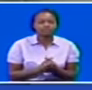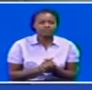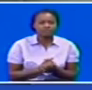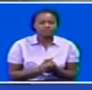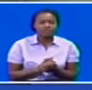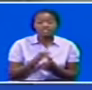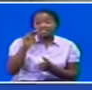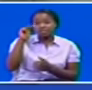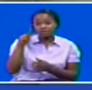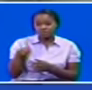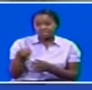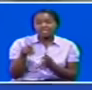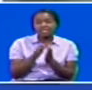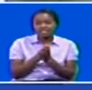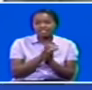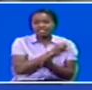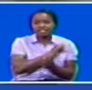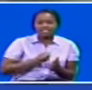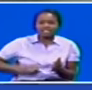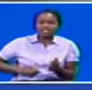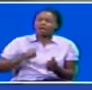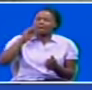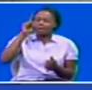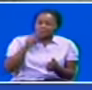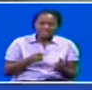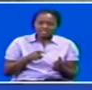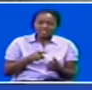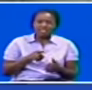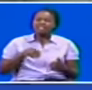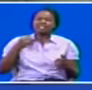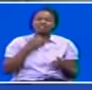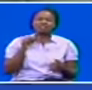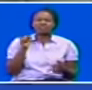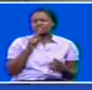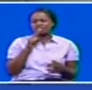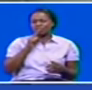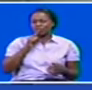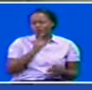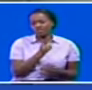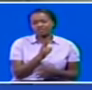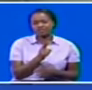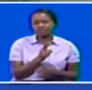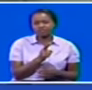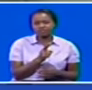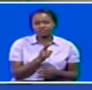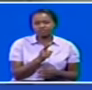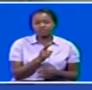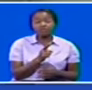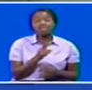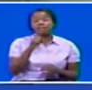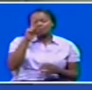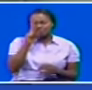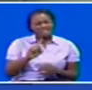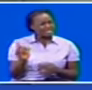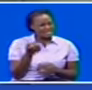Our MPs and senators must stand up against this executive dictatorship. He must not allow